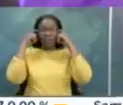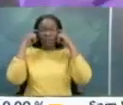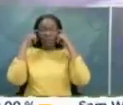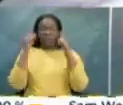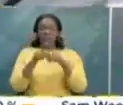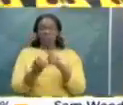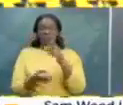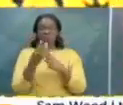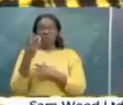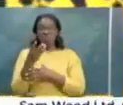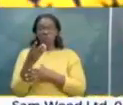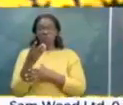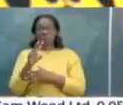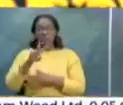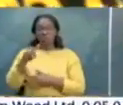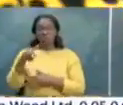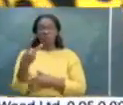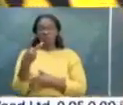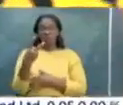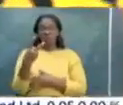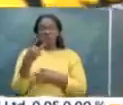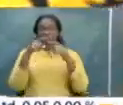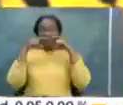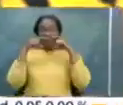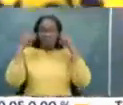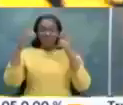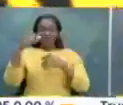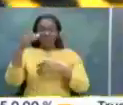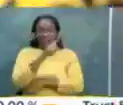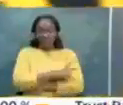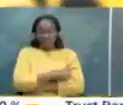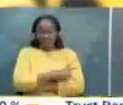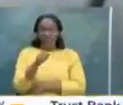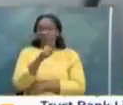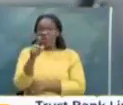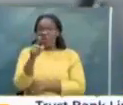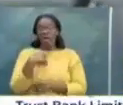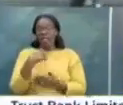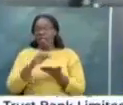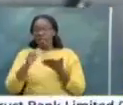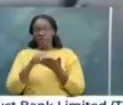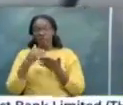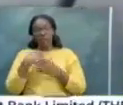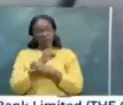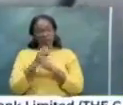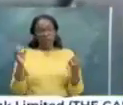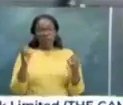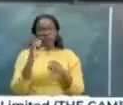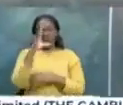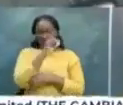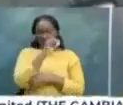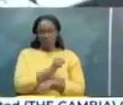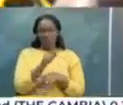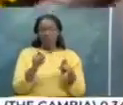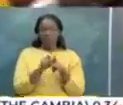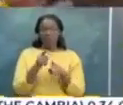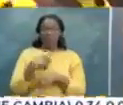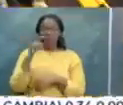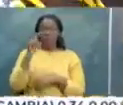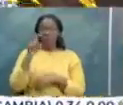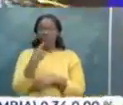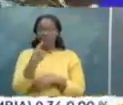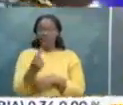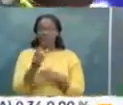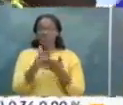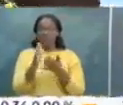an average of 2,000 masks per day. So guys, you have no excuse on not a mask. I also want to mention that some